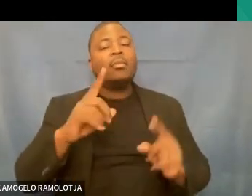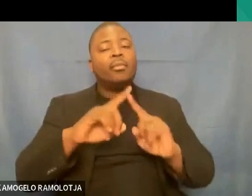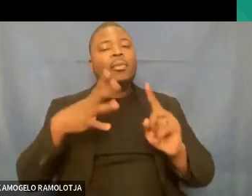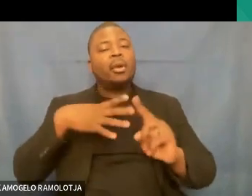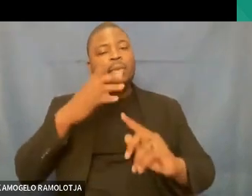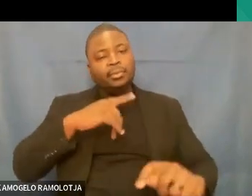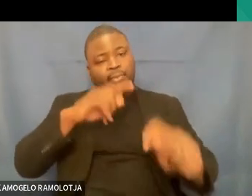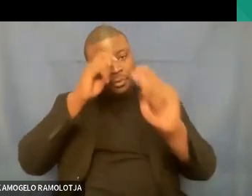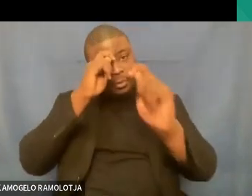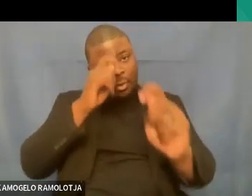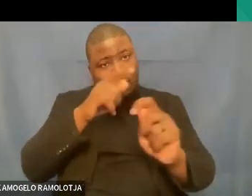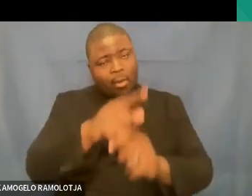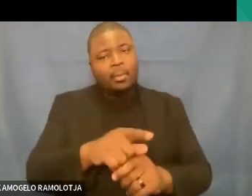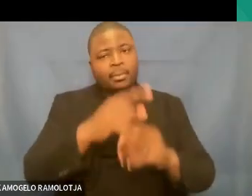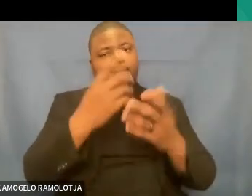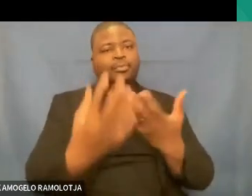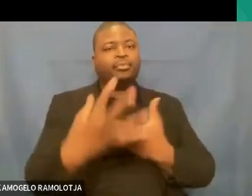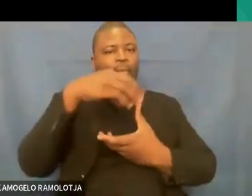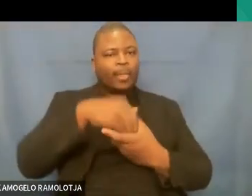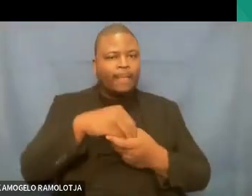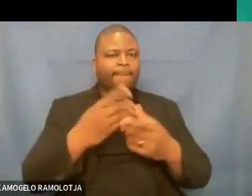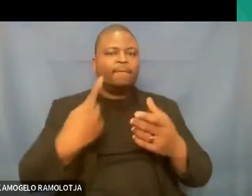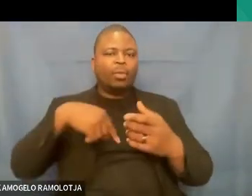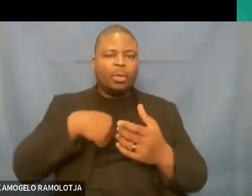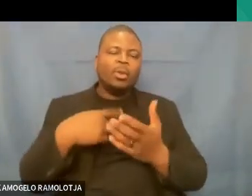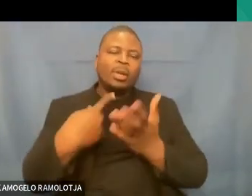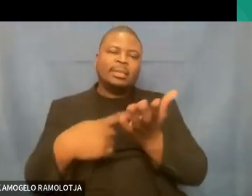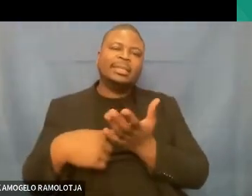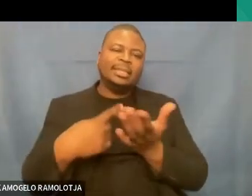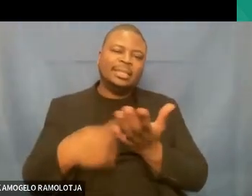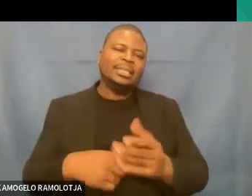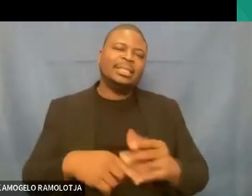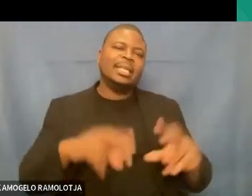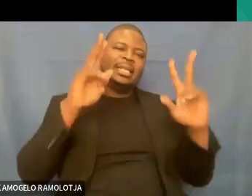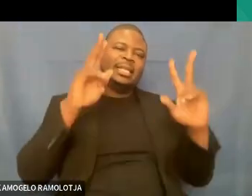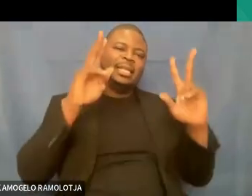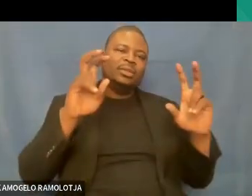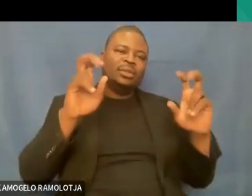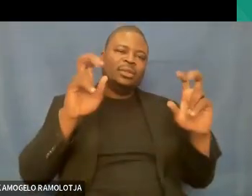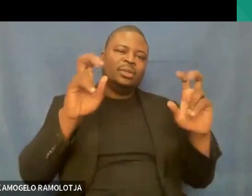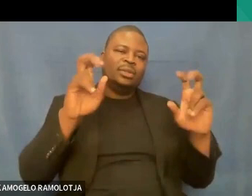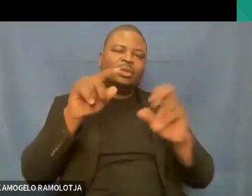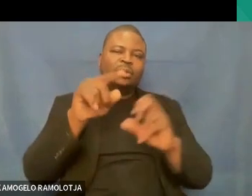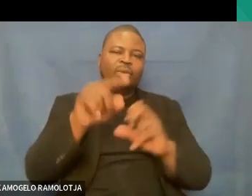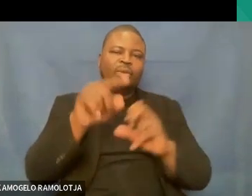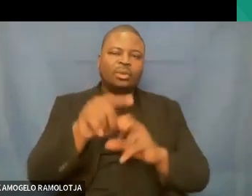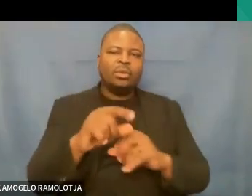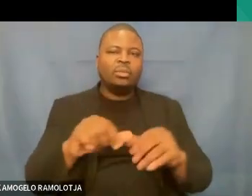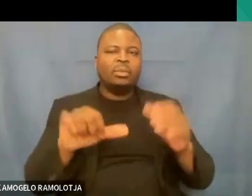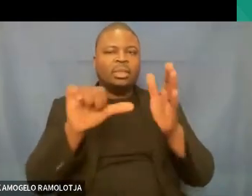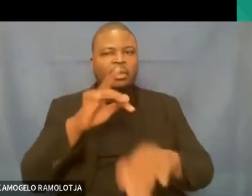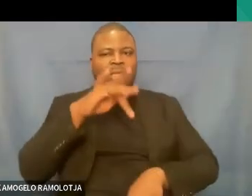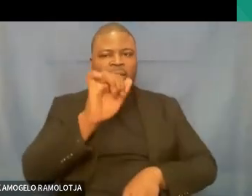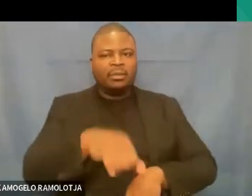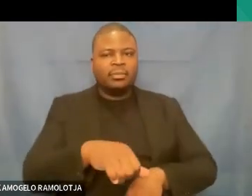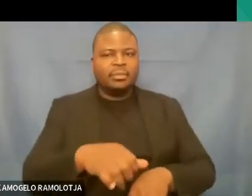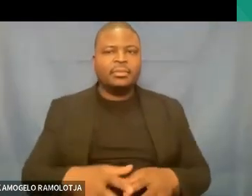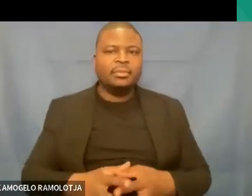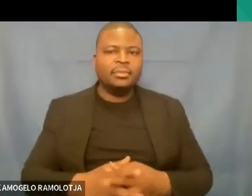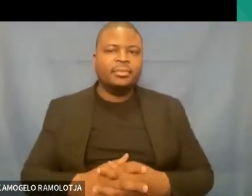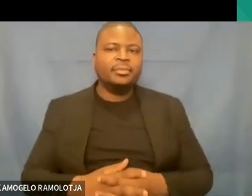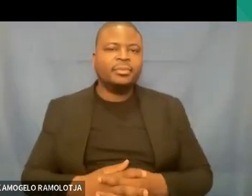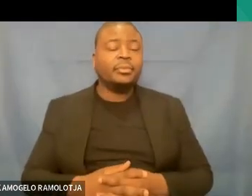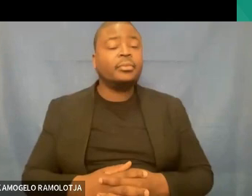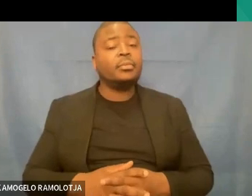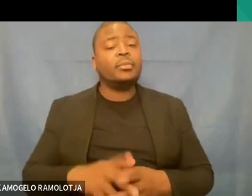opportunity to engage on a topic that is very critical to our collective response, especially